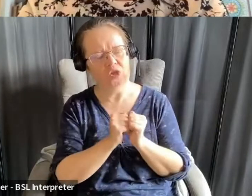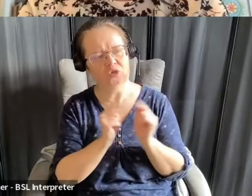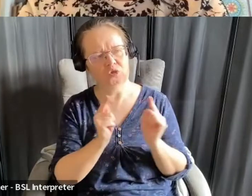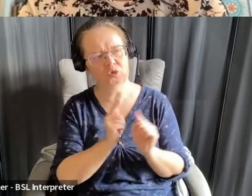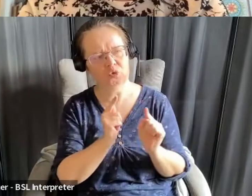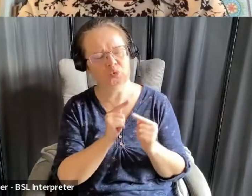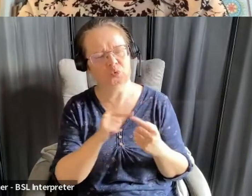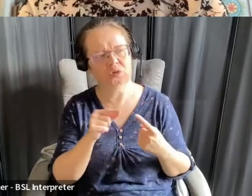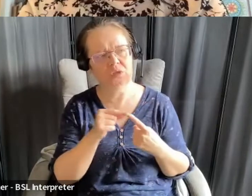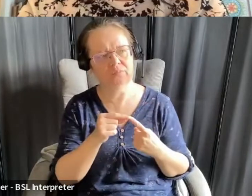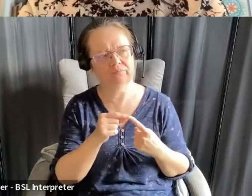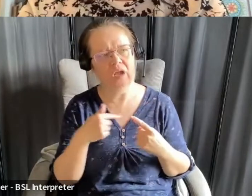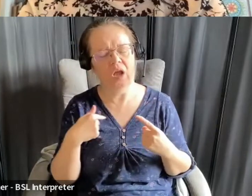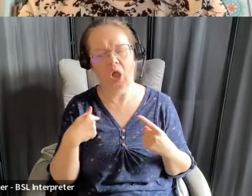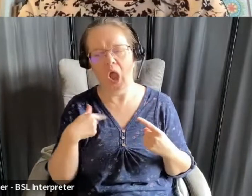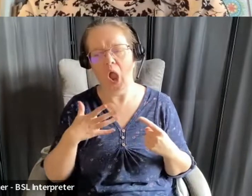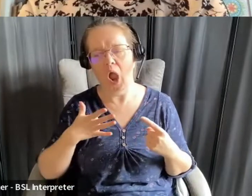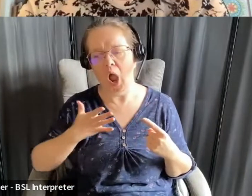wanting quality,